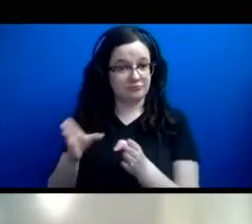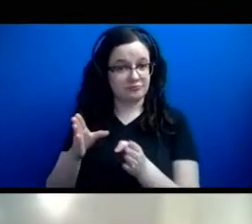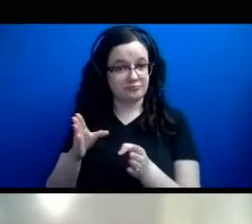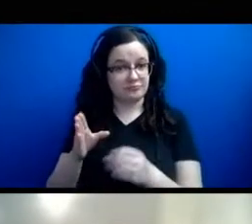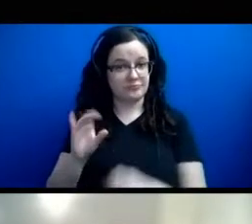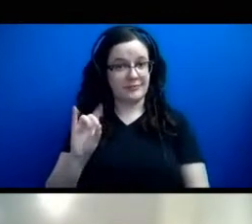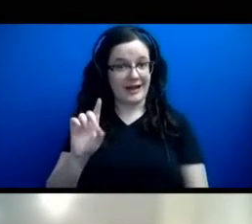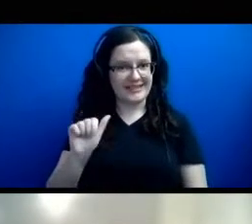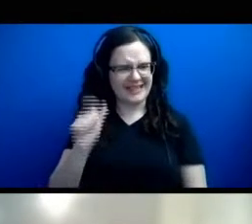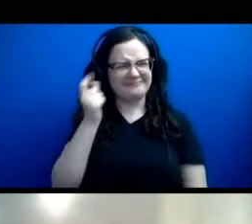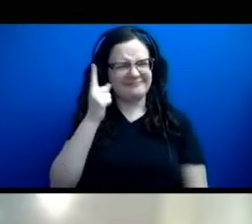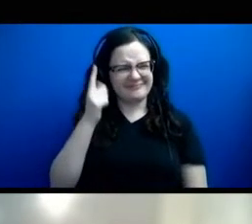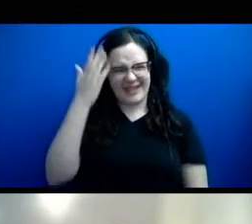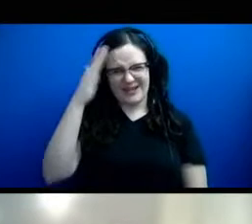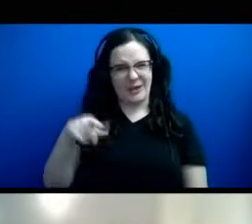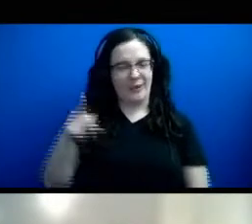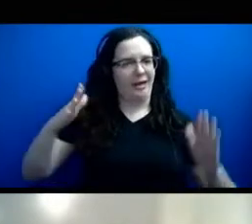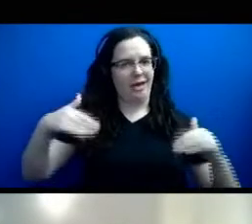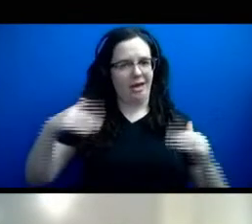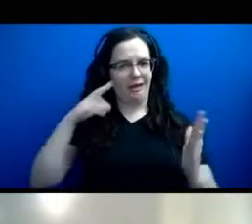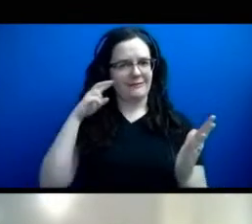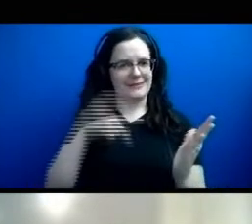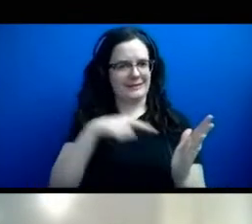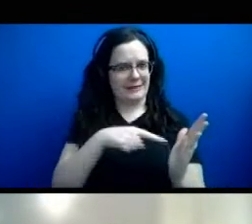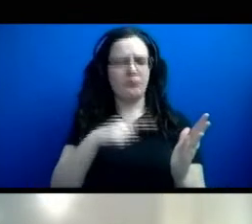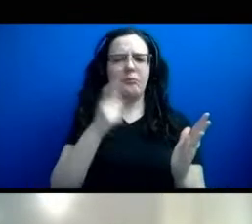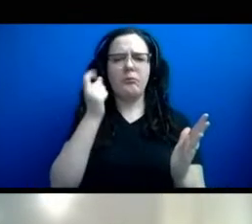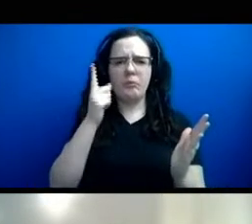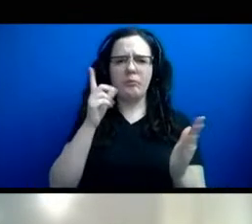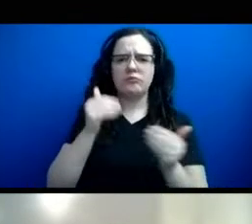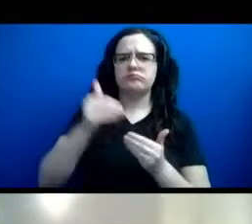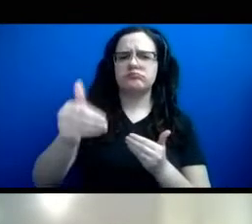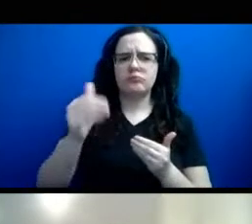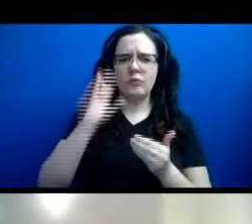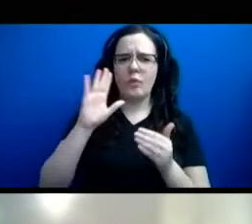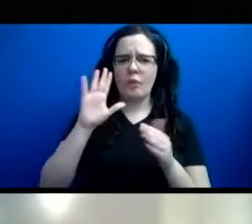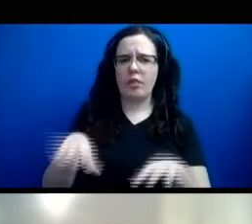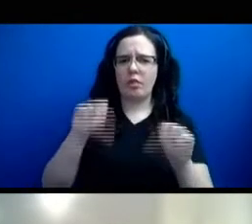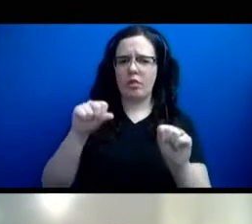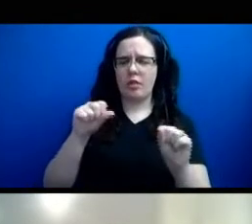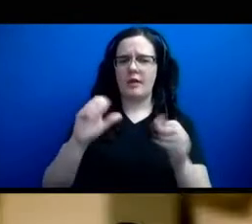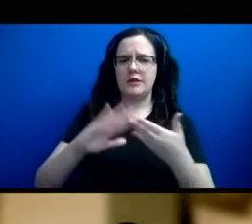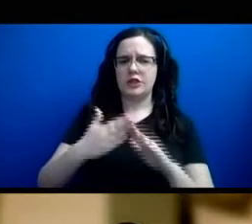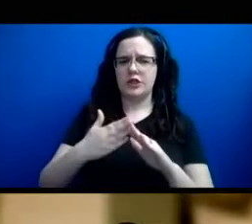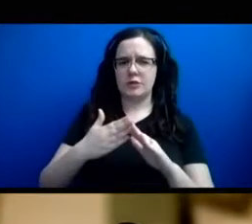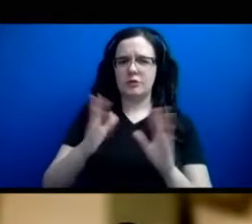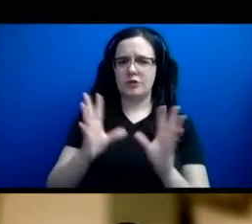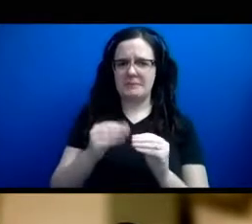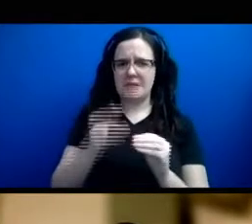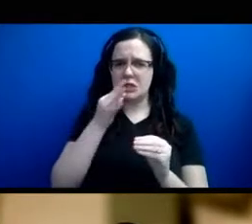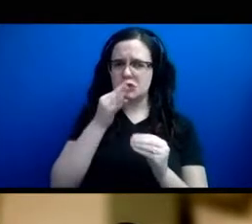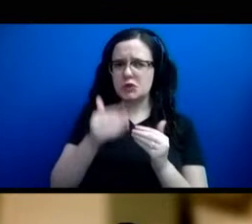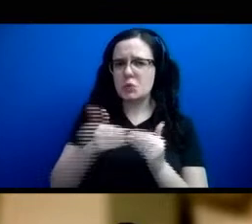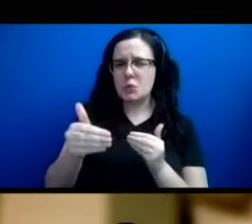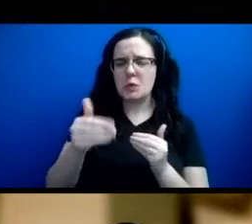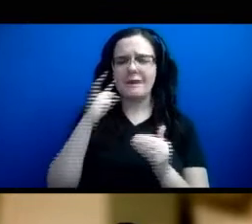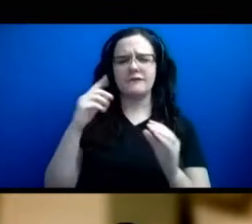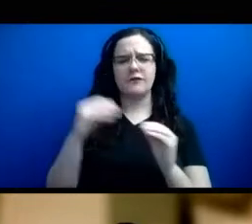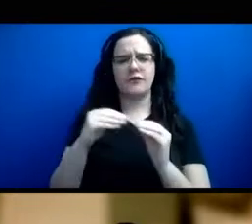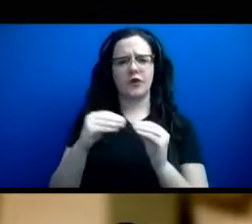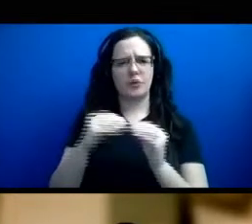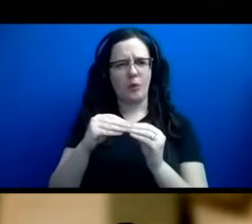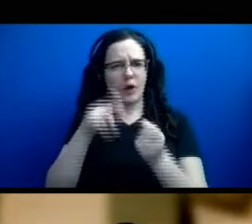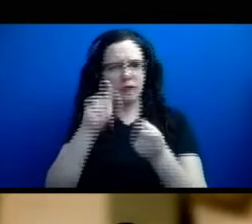won't have seen it, and there will be a community meeting that will be scheduled in the not too distant future for more thorough comments on the